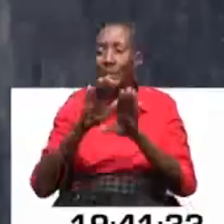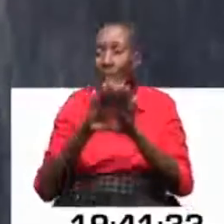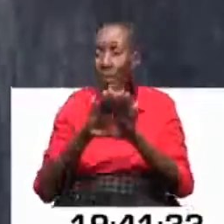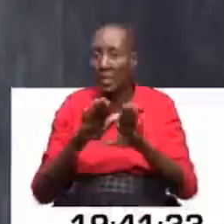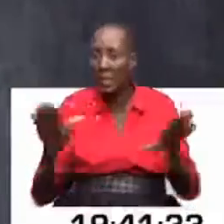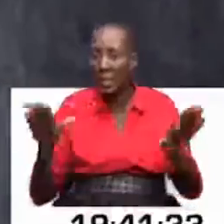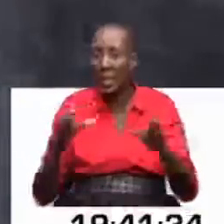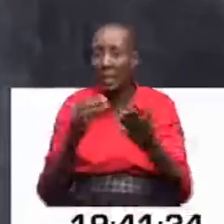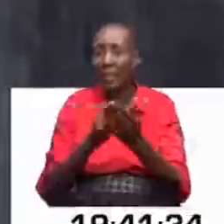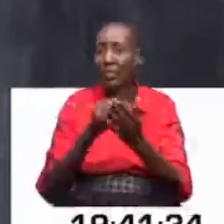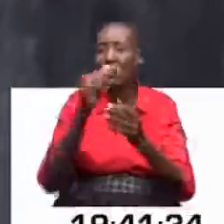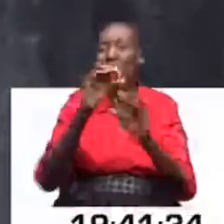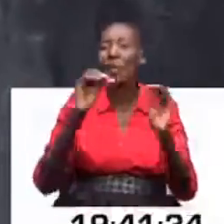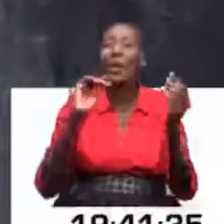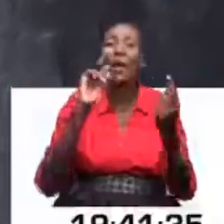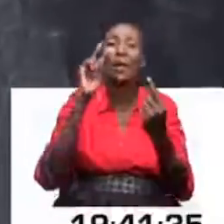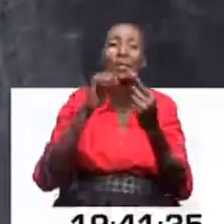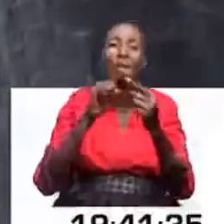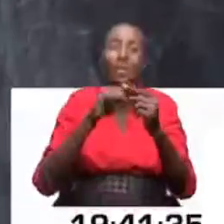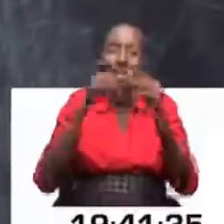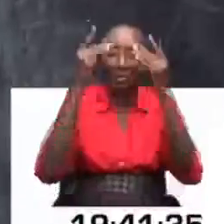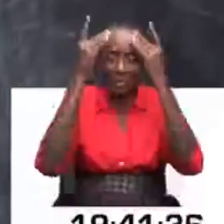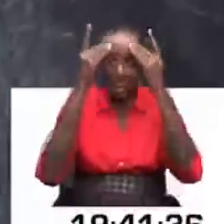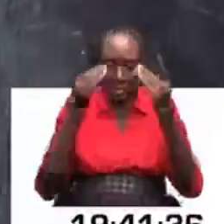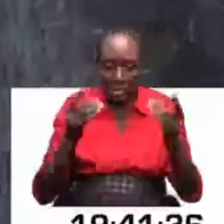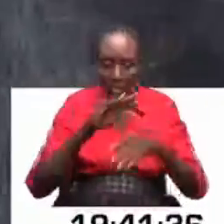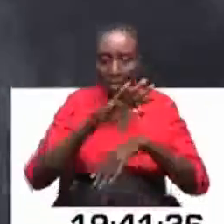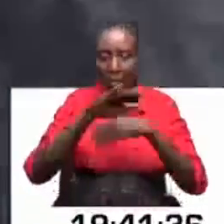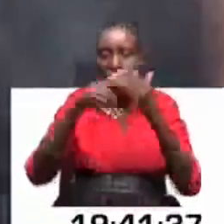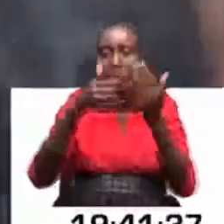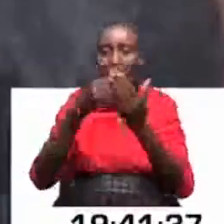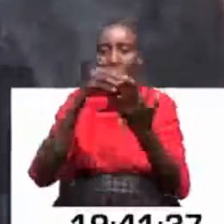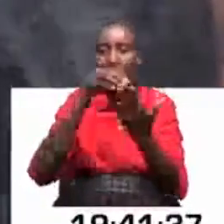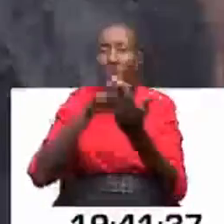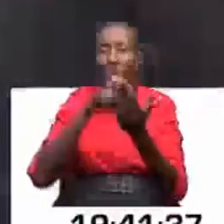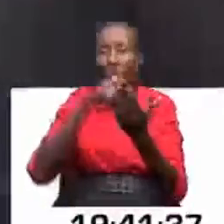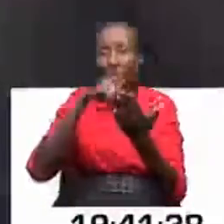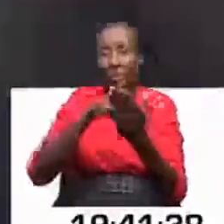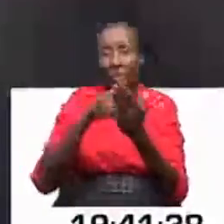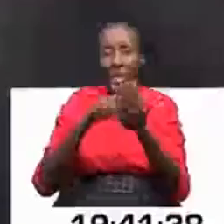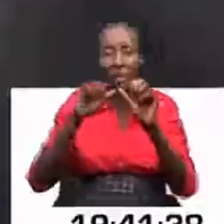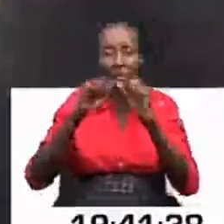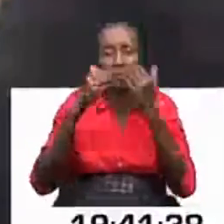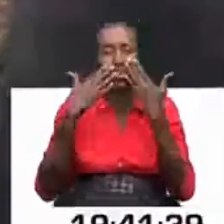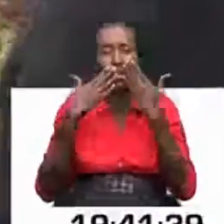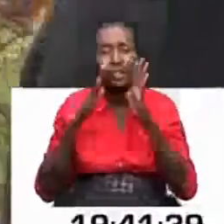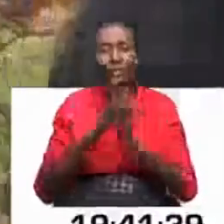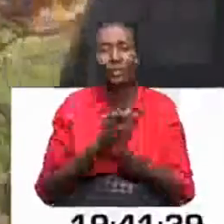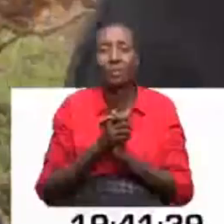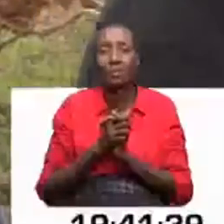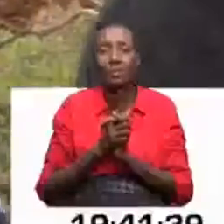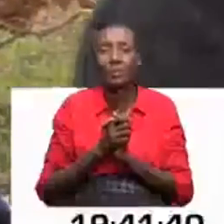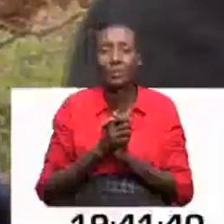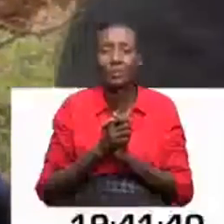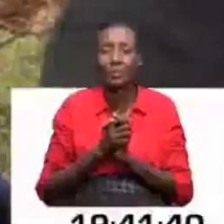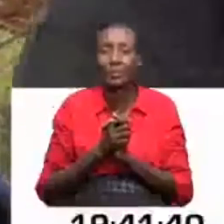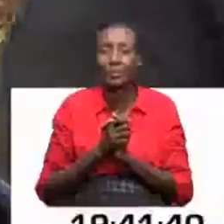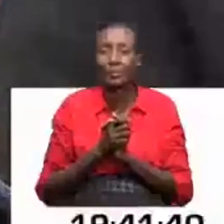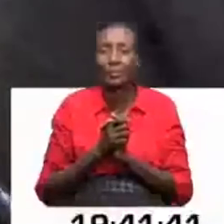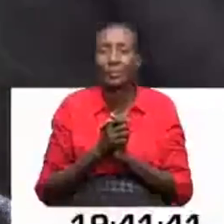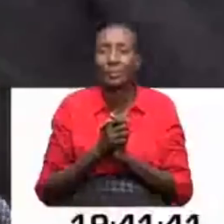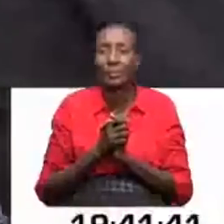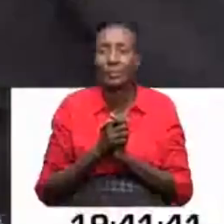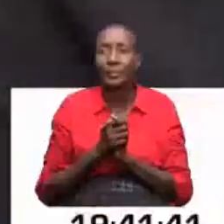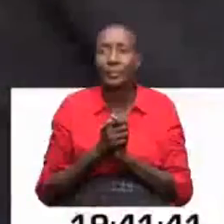ilizambautou haduamzi waesiot kulusu calvinwa tv47